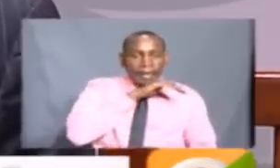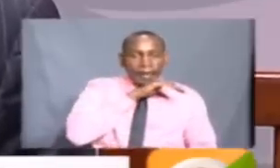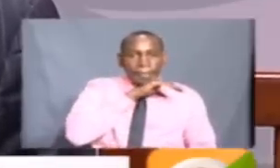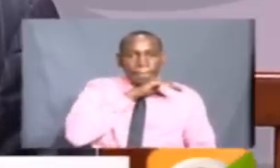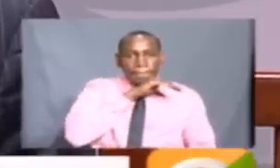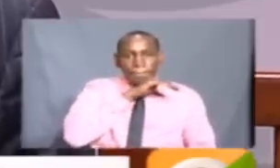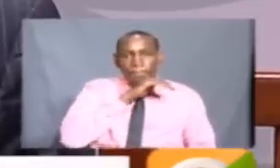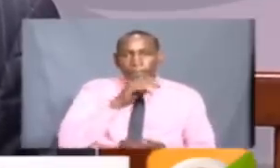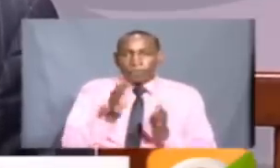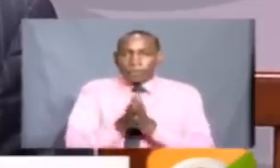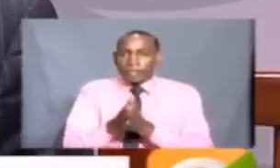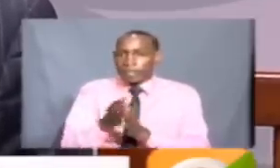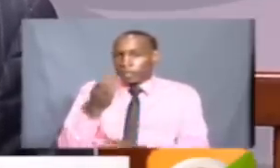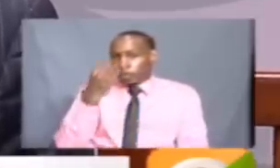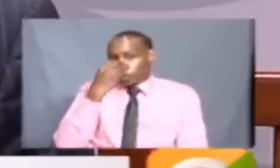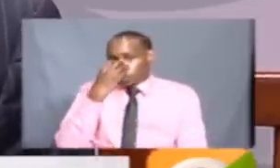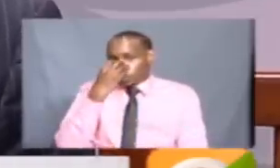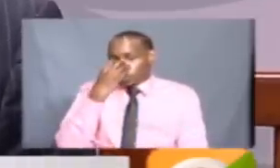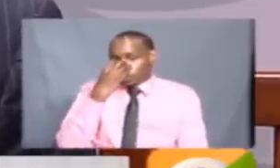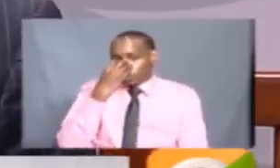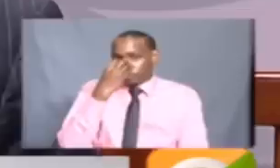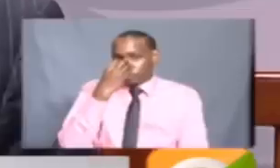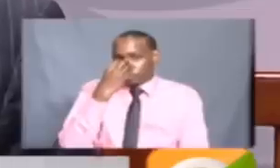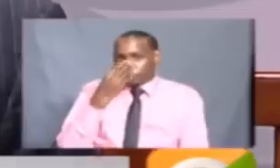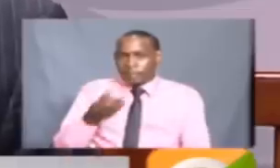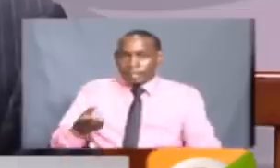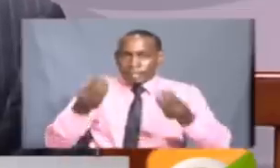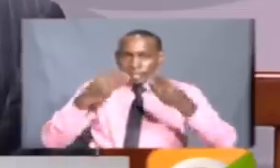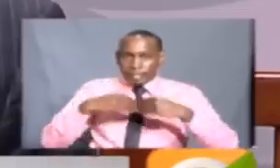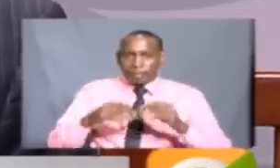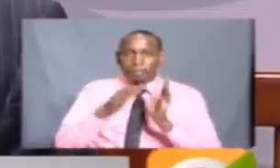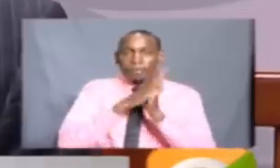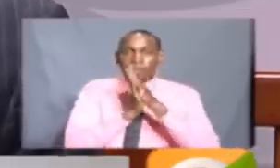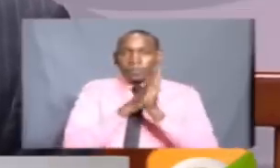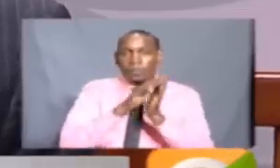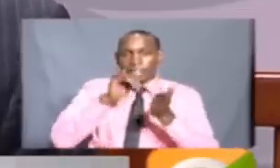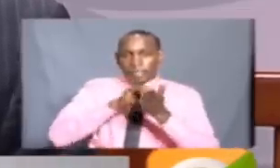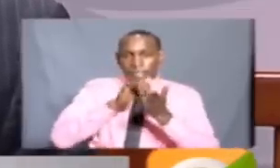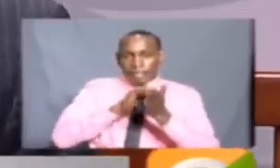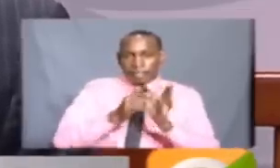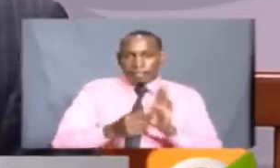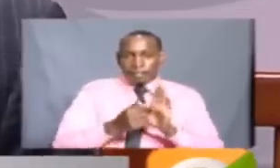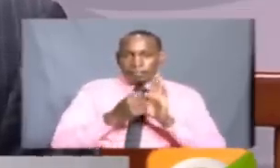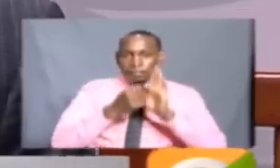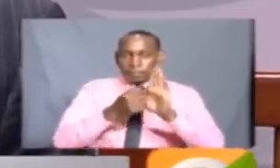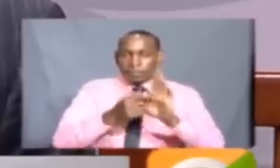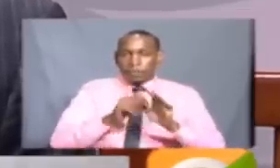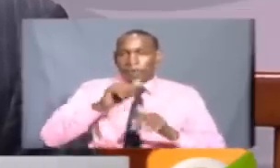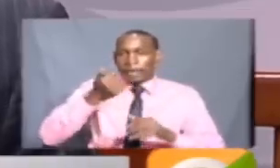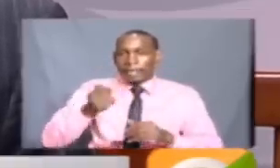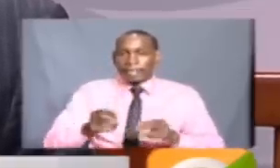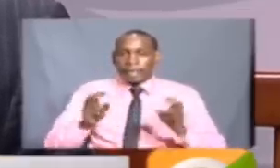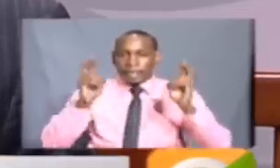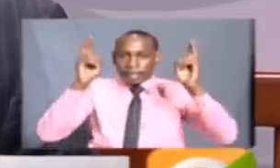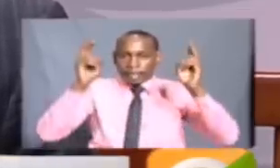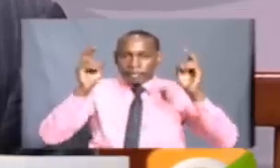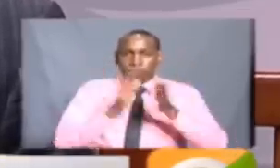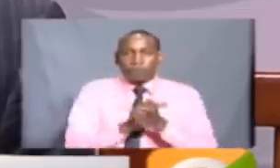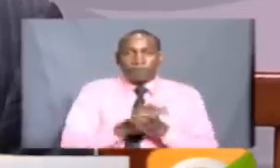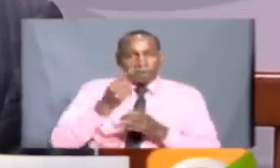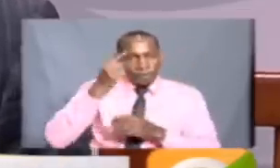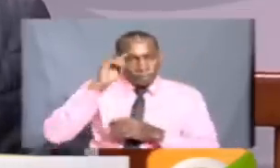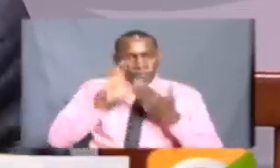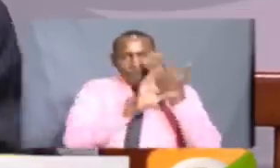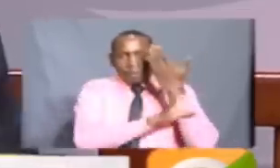Odinga and William Samoei Ruto. Give us headlines that speaks to other issues for the sake of